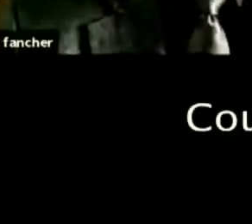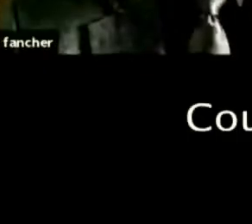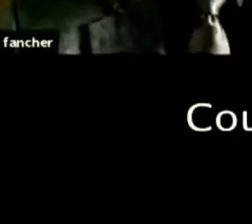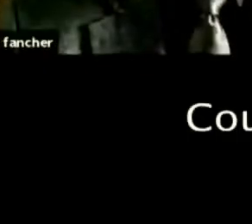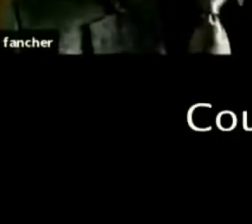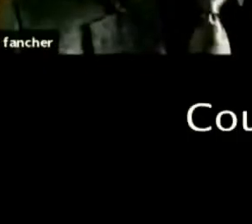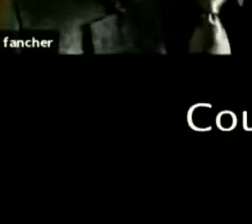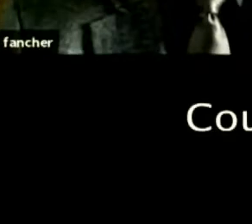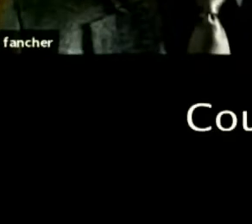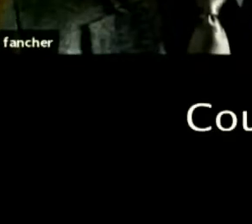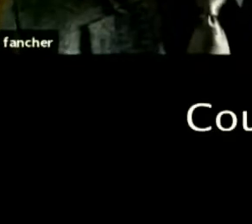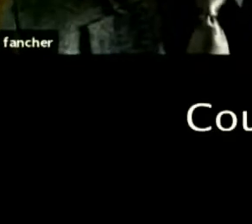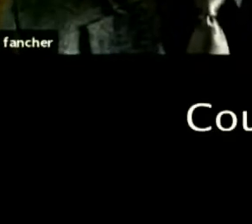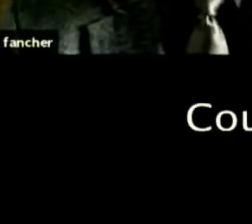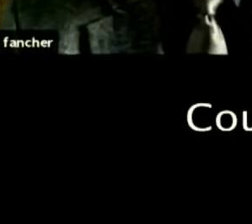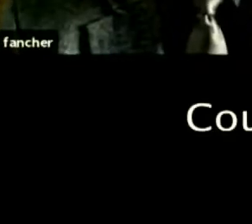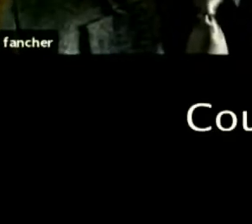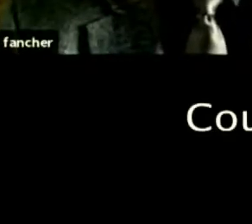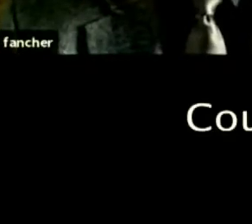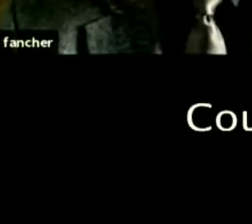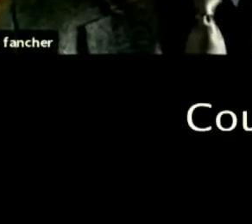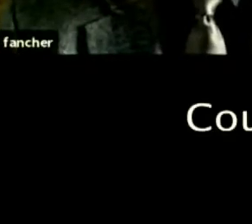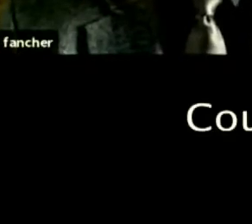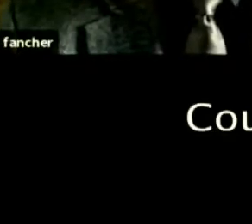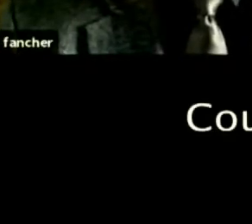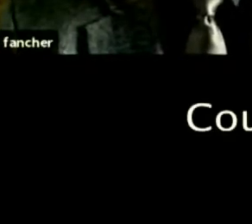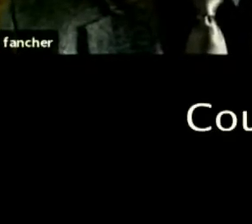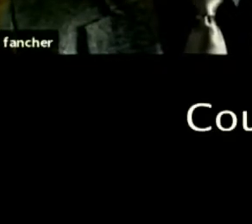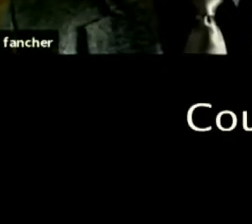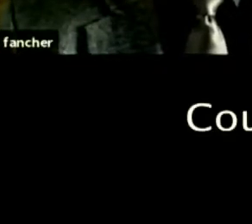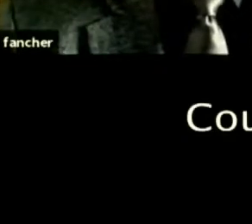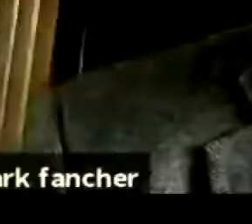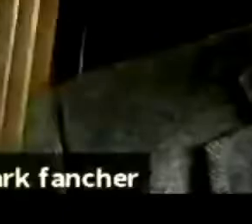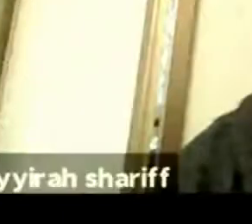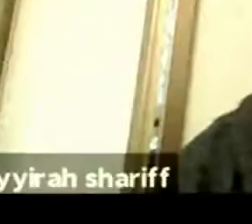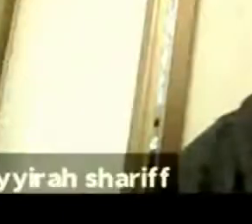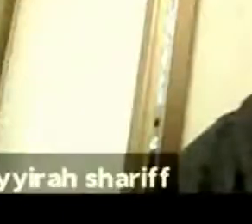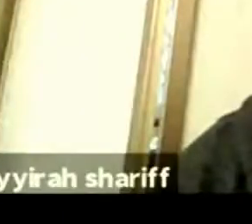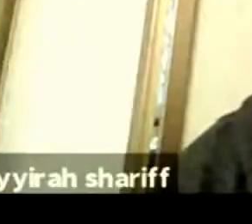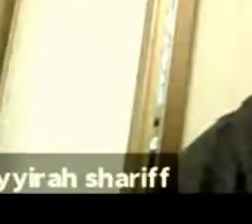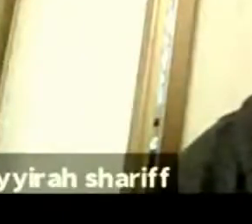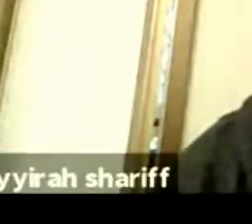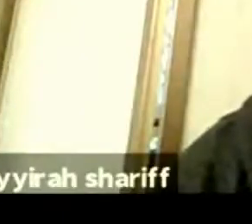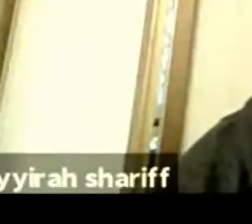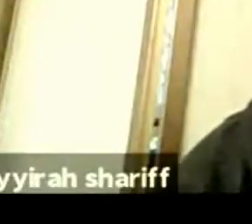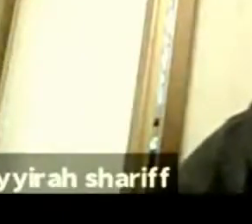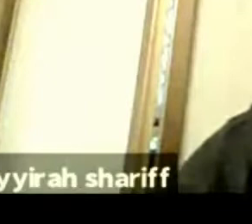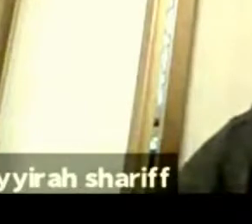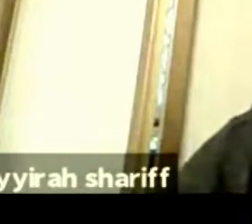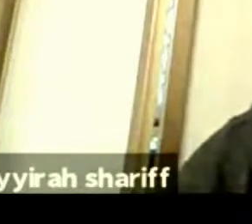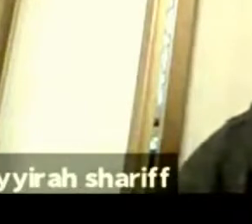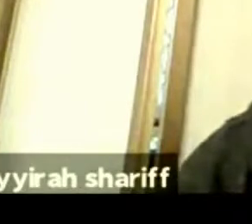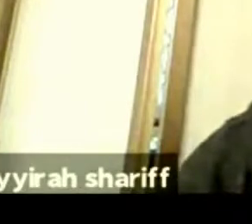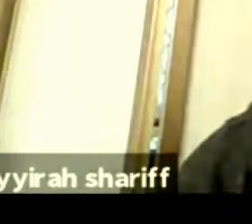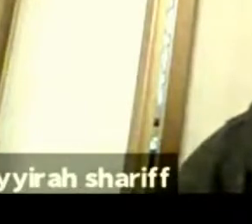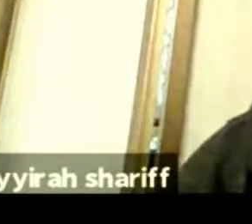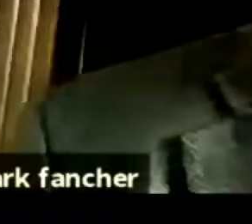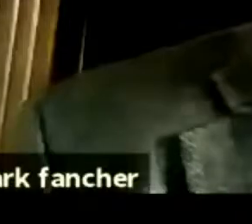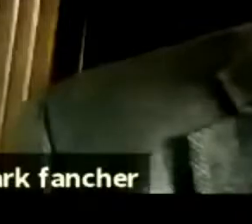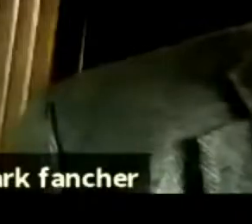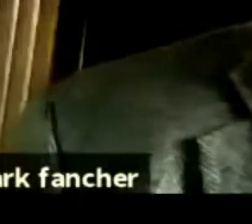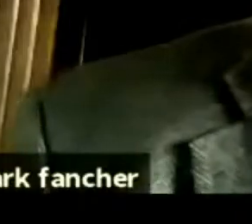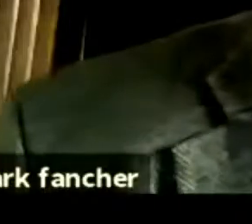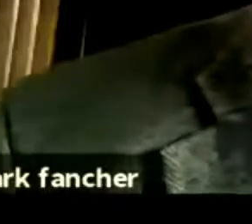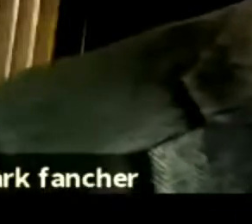Nayyirah Shariff. And Ms. Shariff, if you could state your name for the record, please. My name is Nayyirah Shariff. And